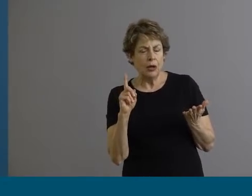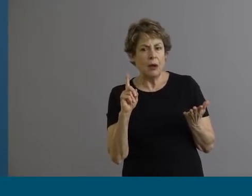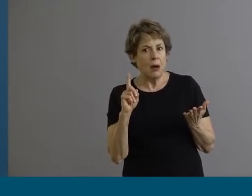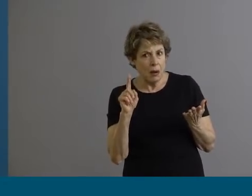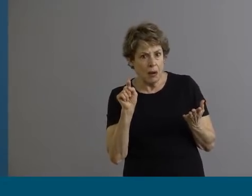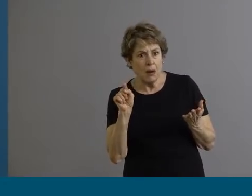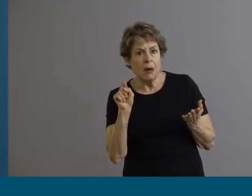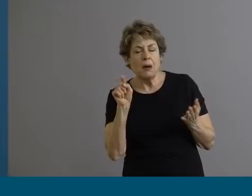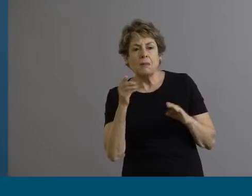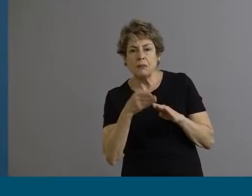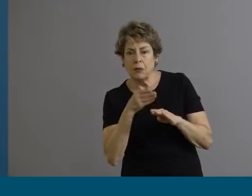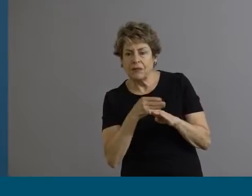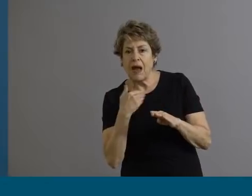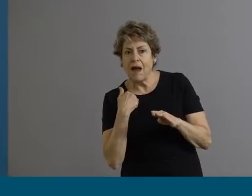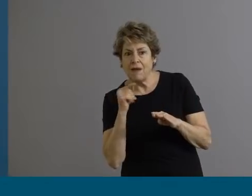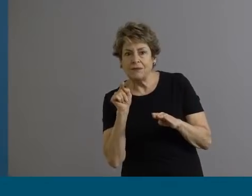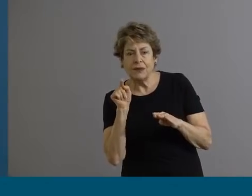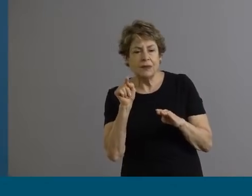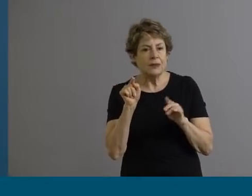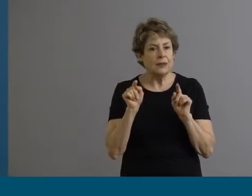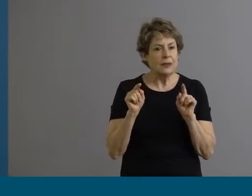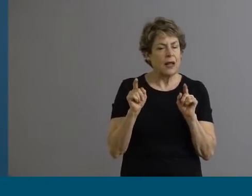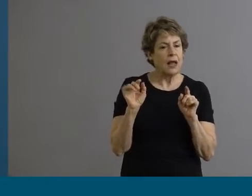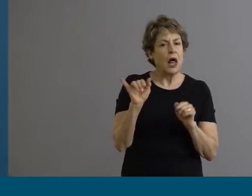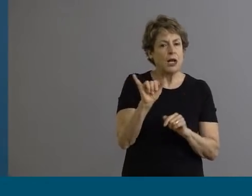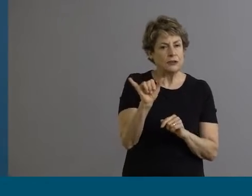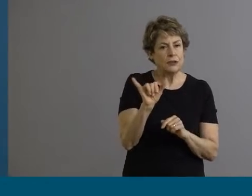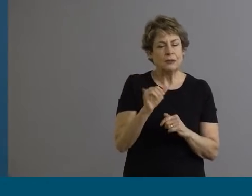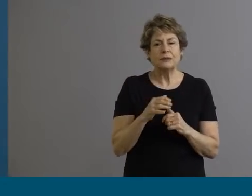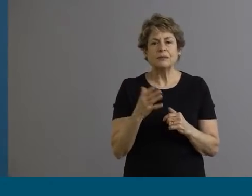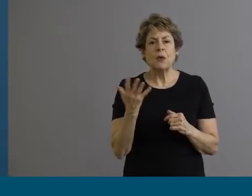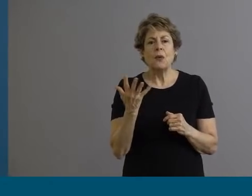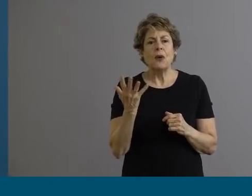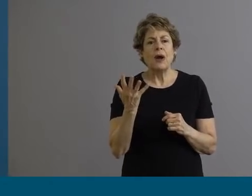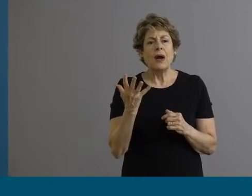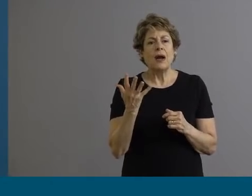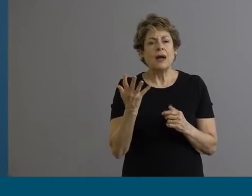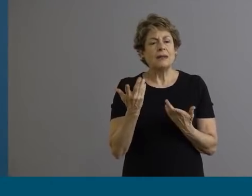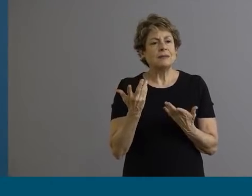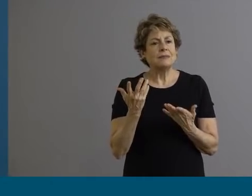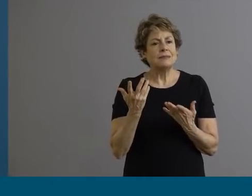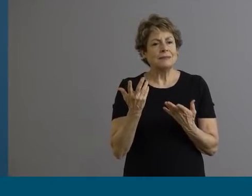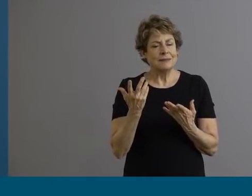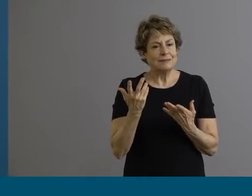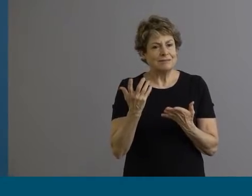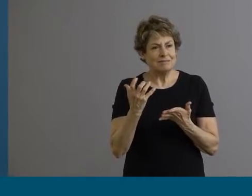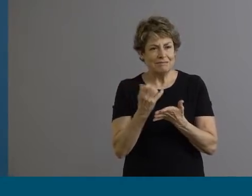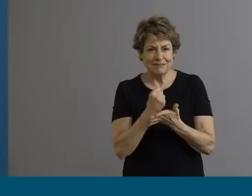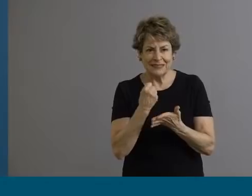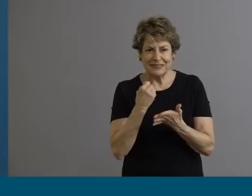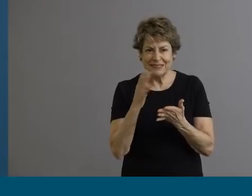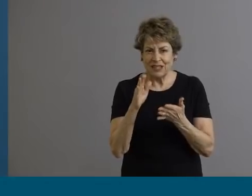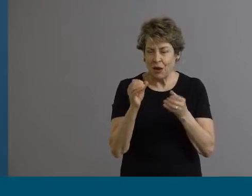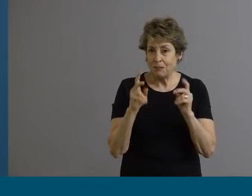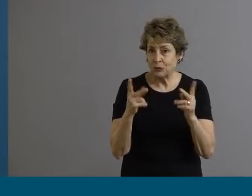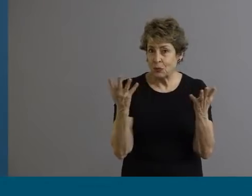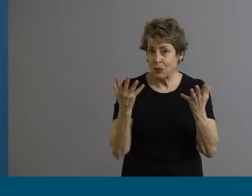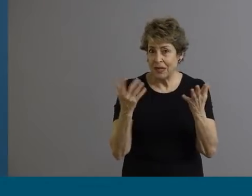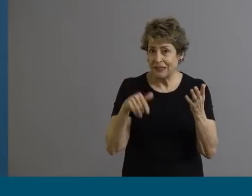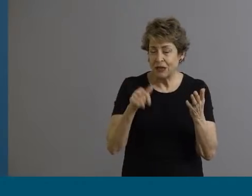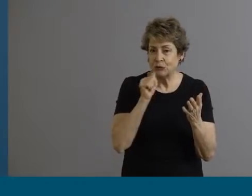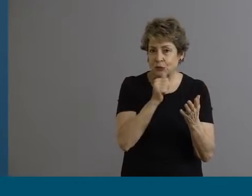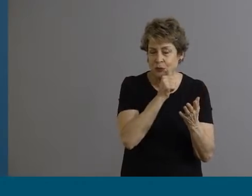our opportunities are in Arizona right now. Our COVID-like illness continues to increase inside of emergency